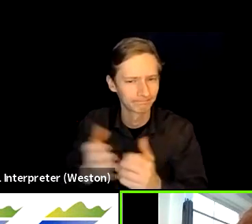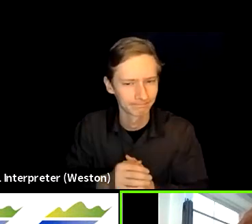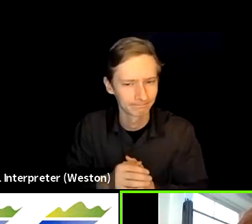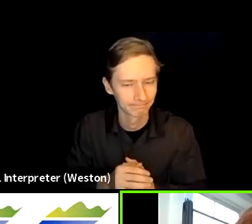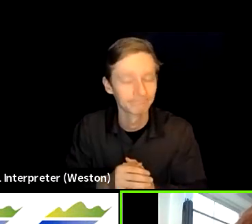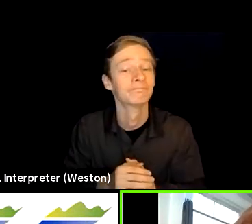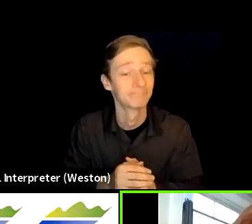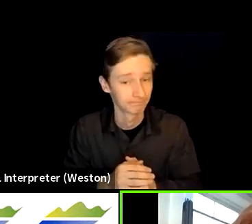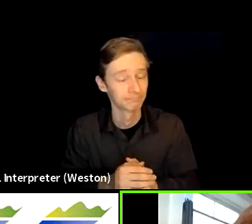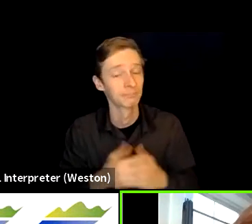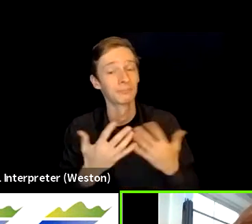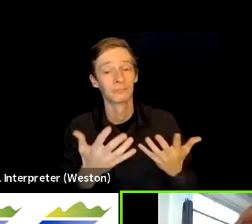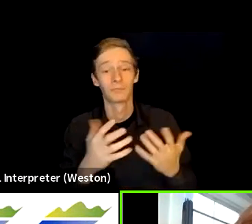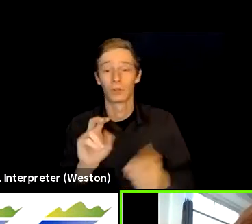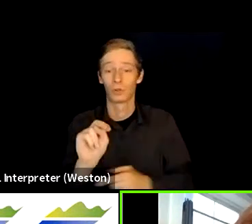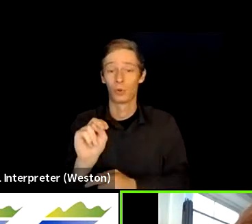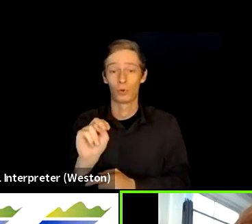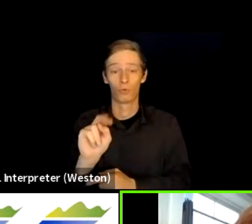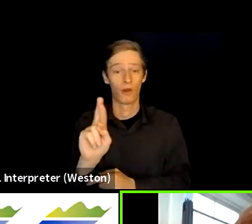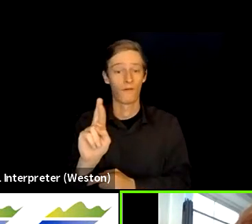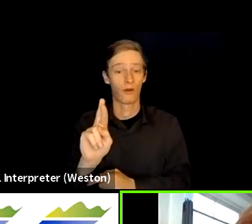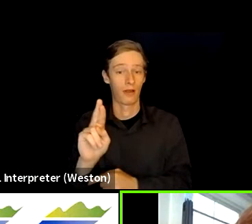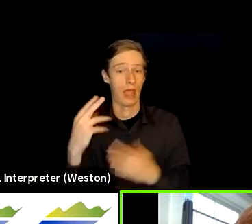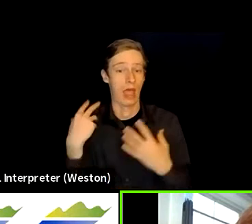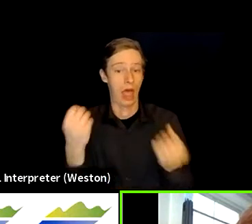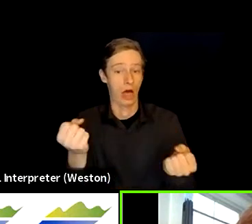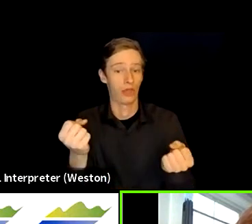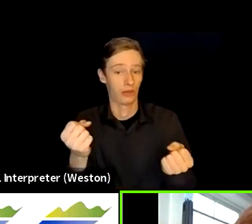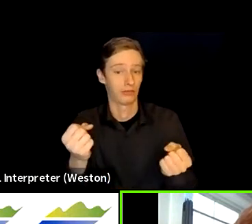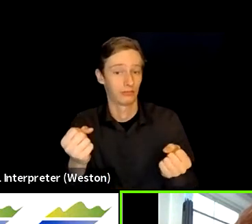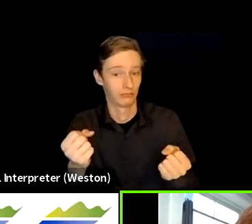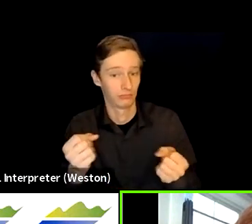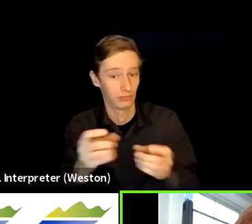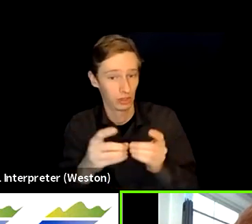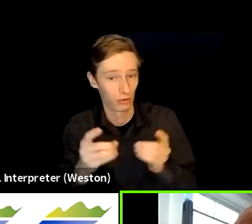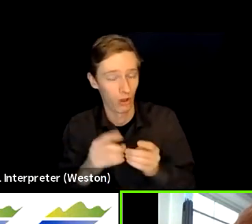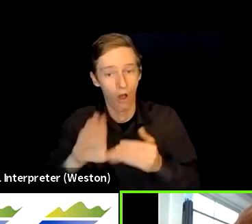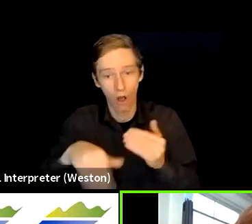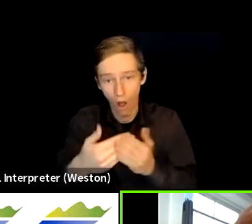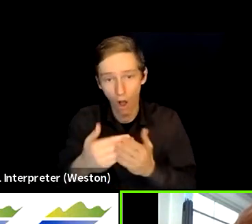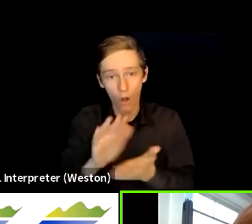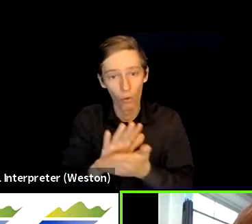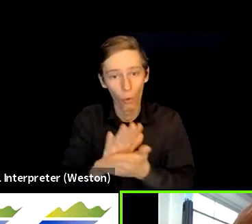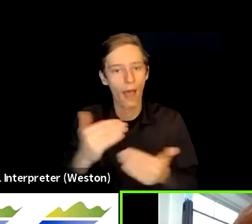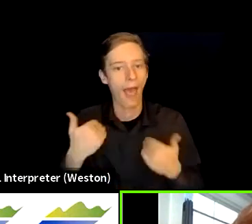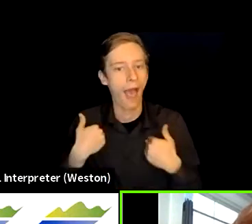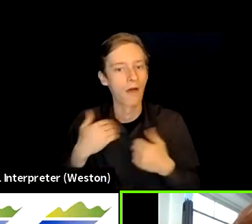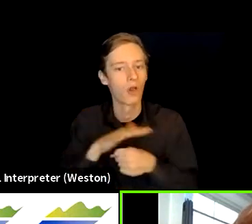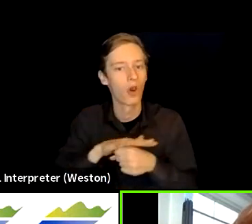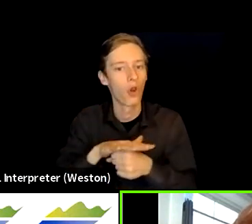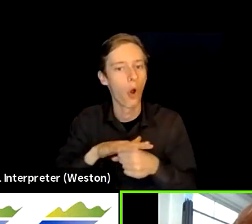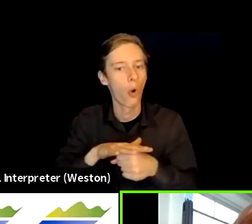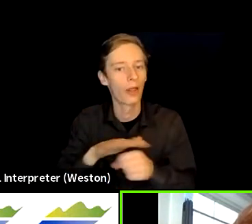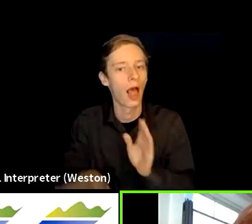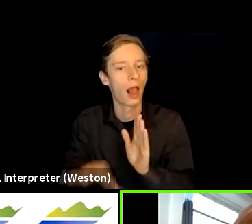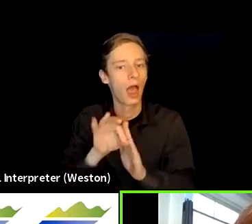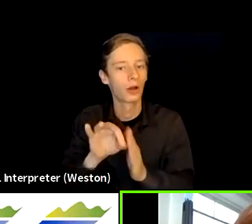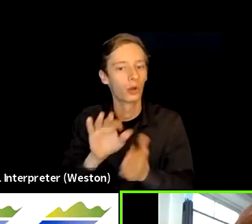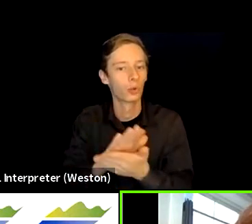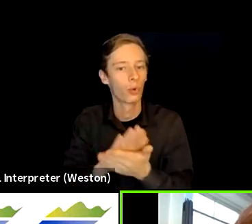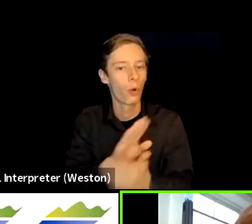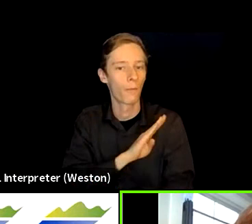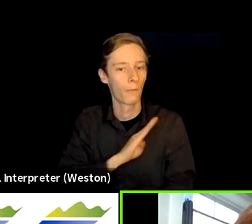So in the New River Health District, all of our schools have locally elected school boards who make all of the decisions regarding